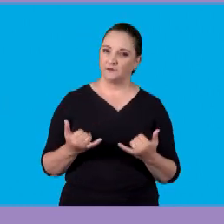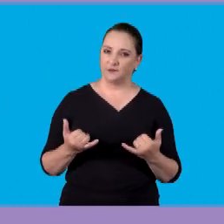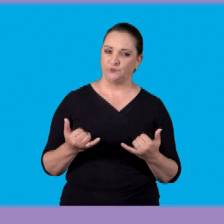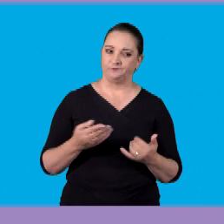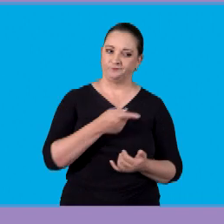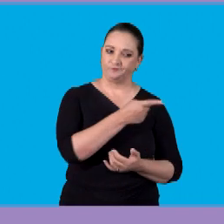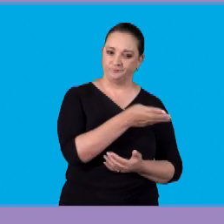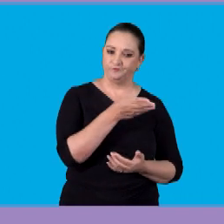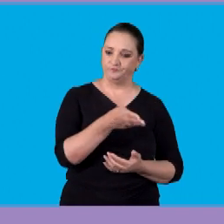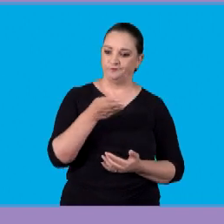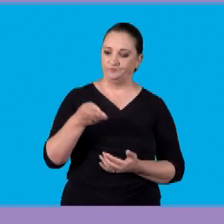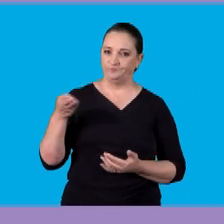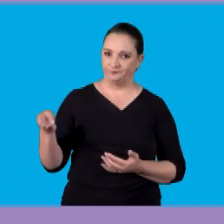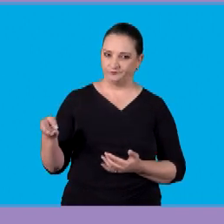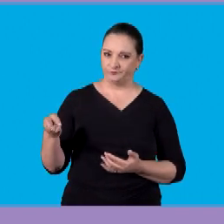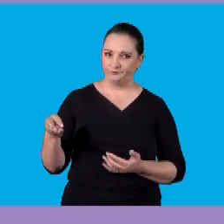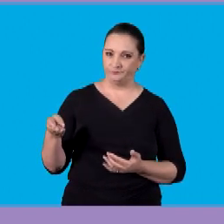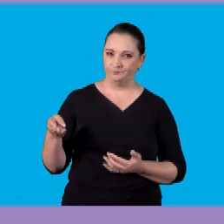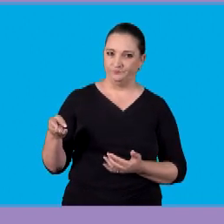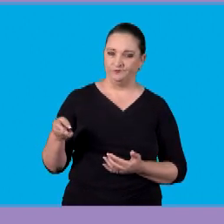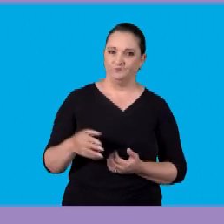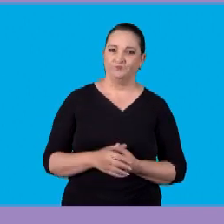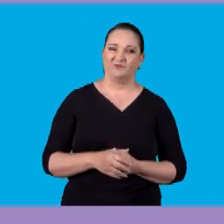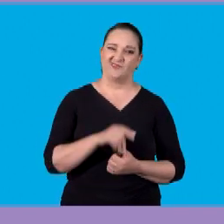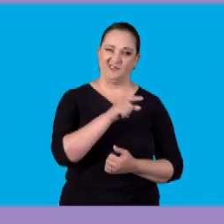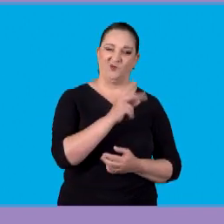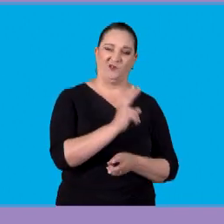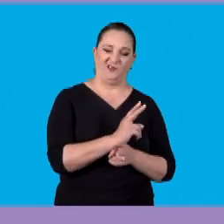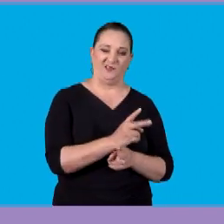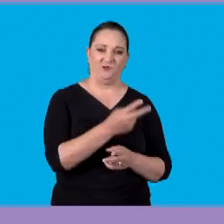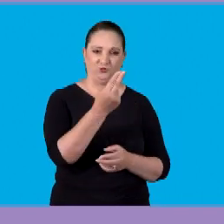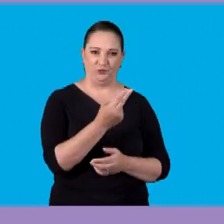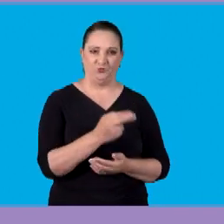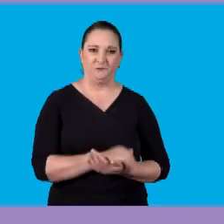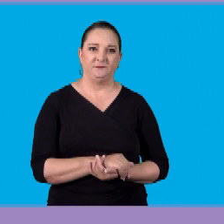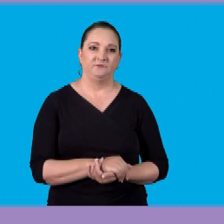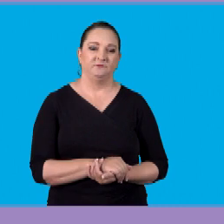So now, of course, we know there that, let's just redraw that